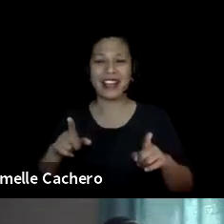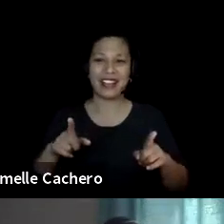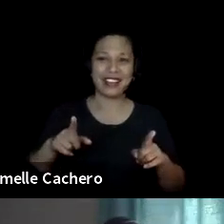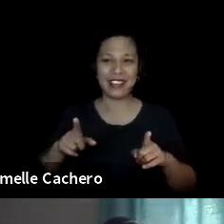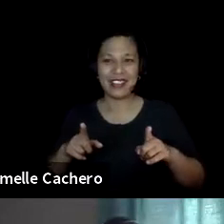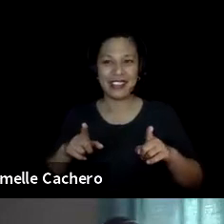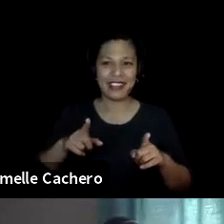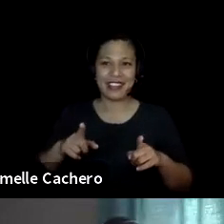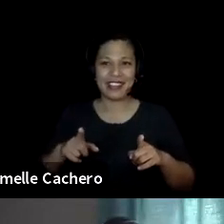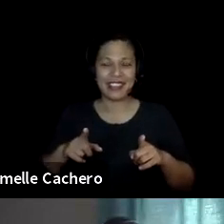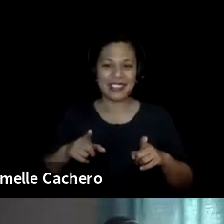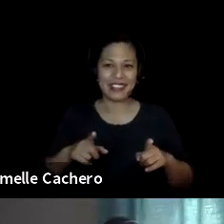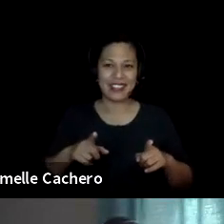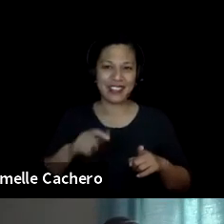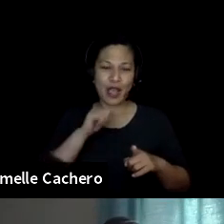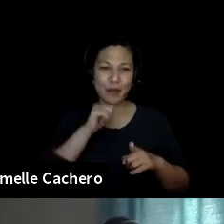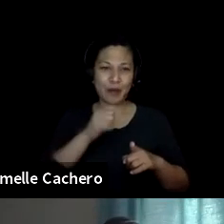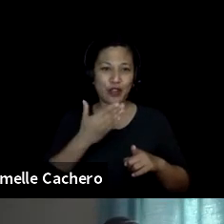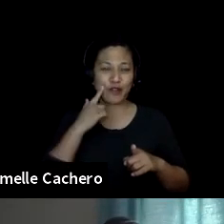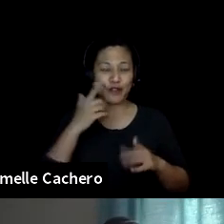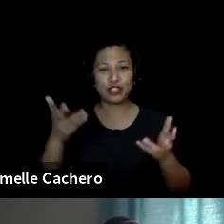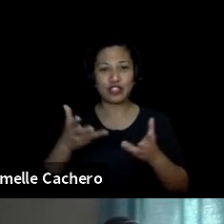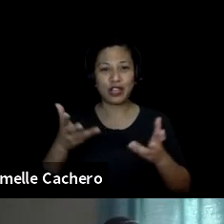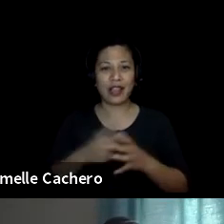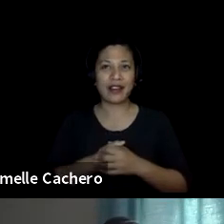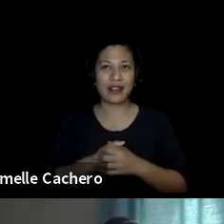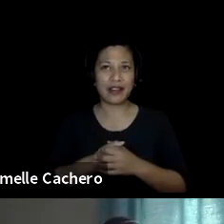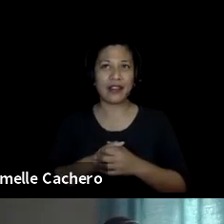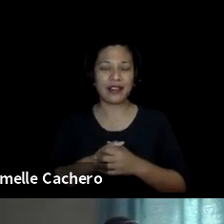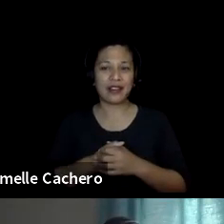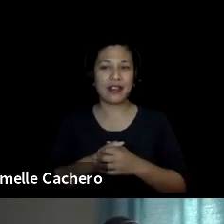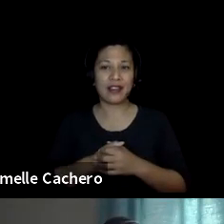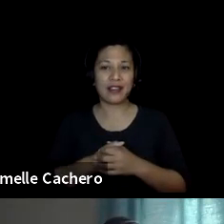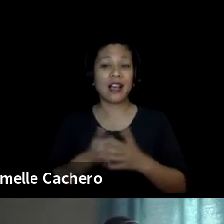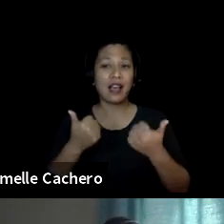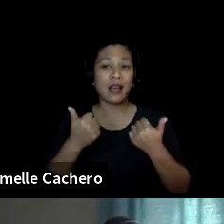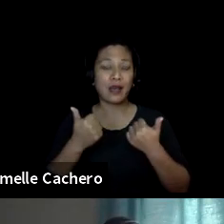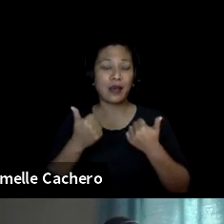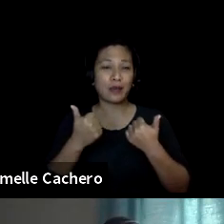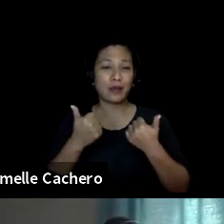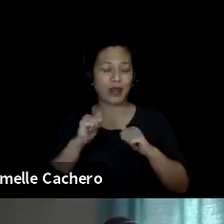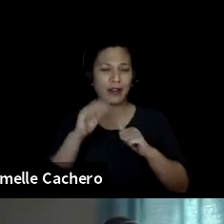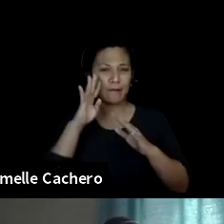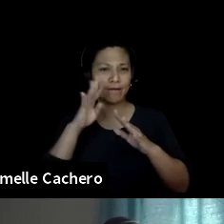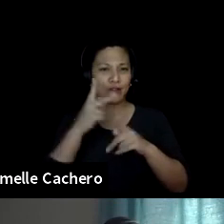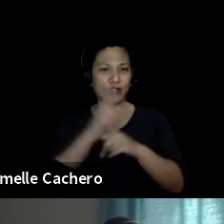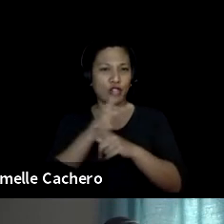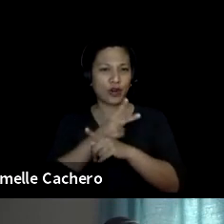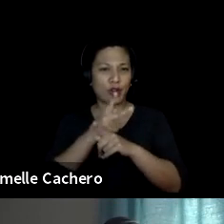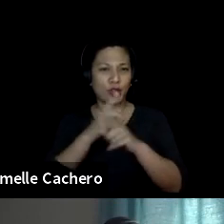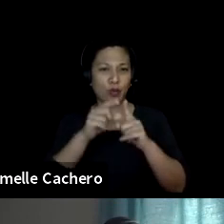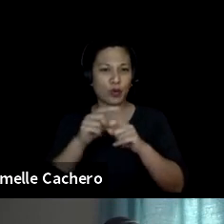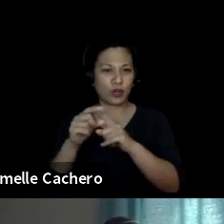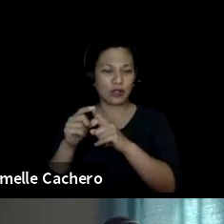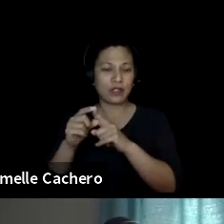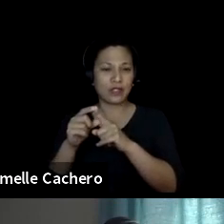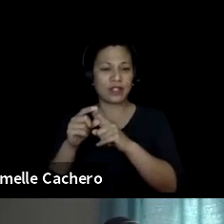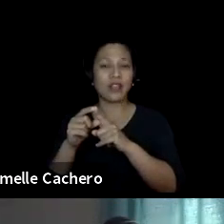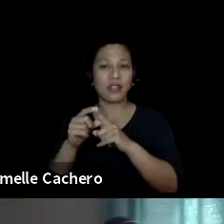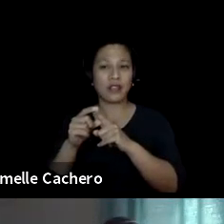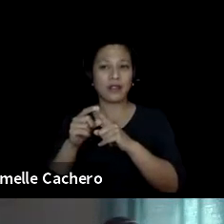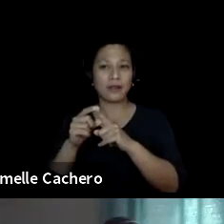I'm not so great with the chat. Anyways, I'm so sorry. I'm trying to form it, but I'm also just trying to be brave and ask it, which